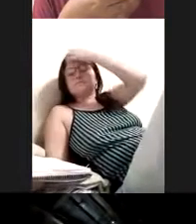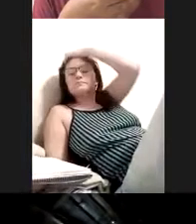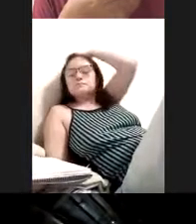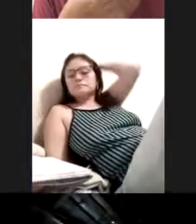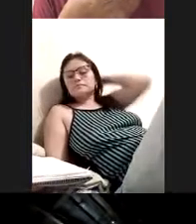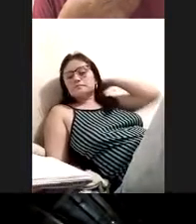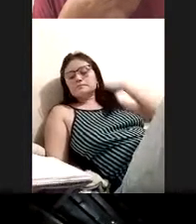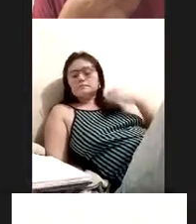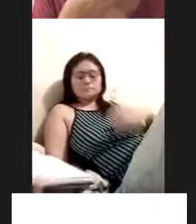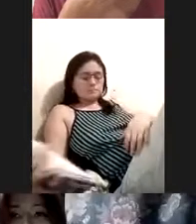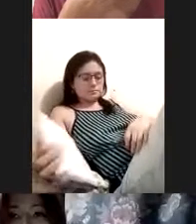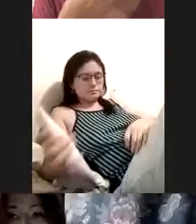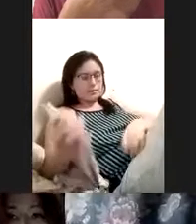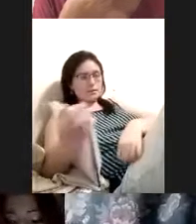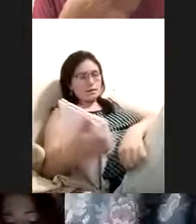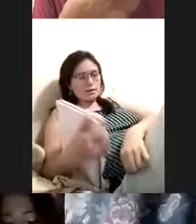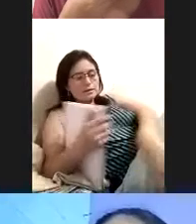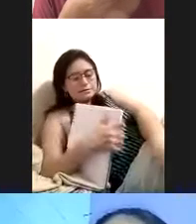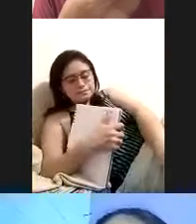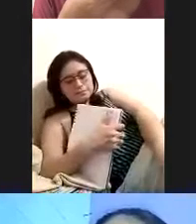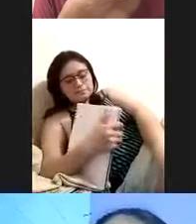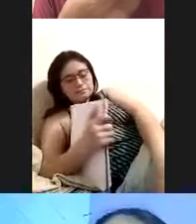para la clase, guys?